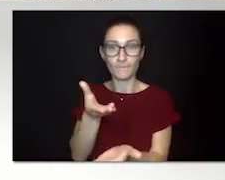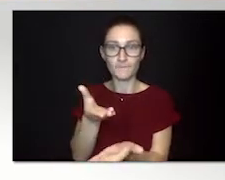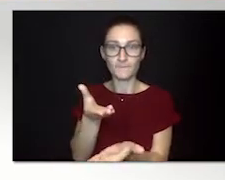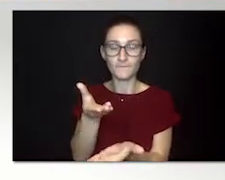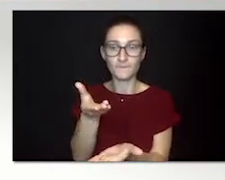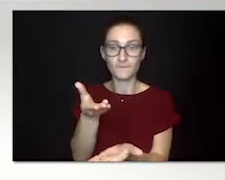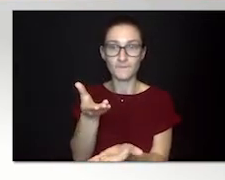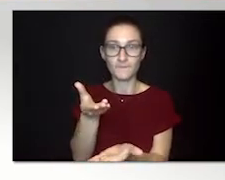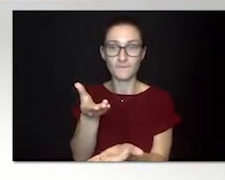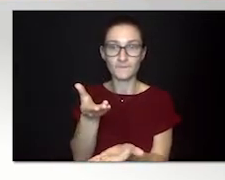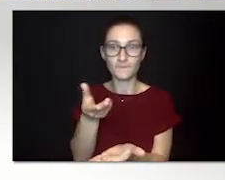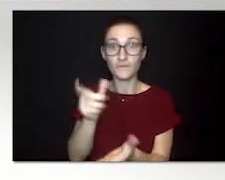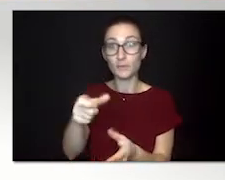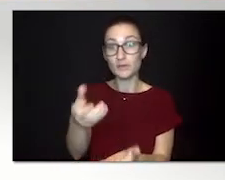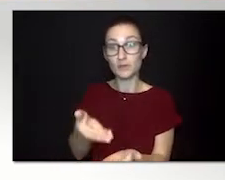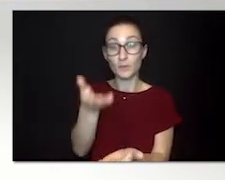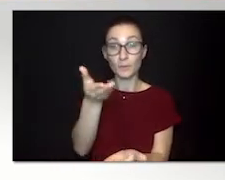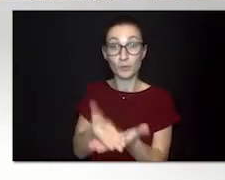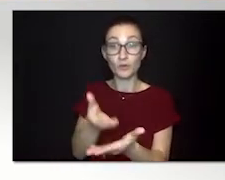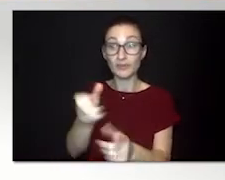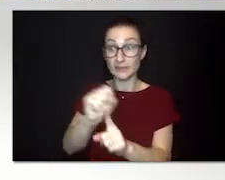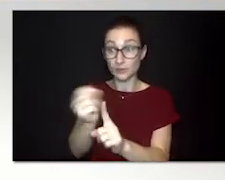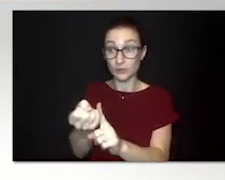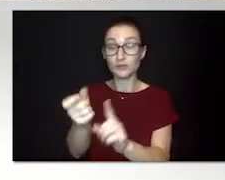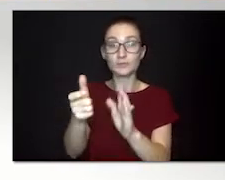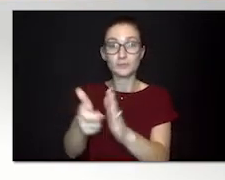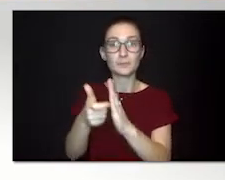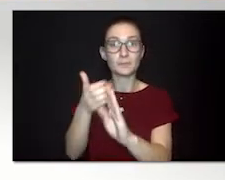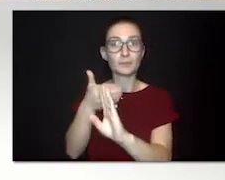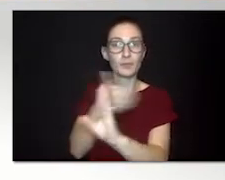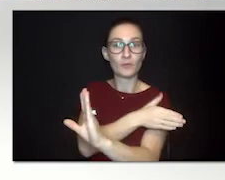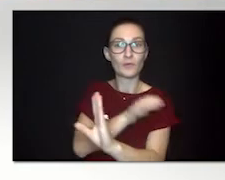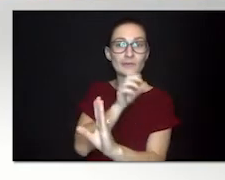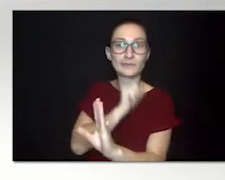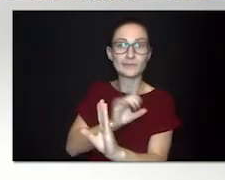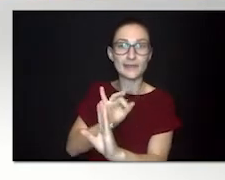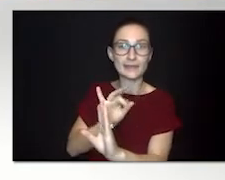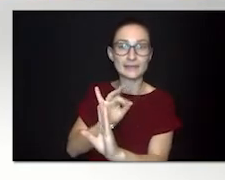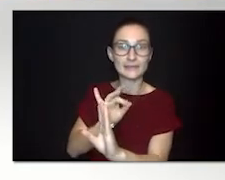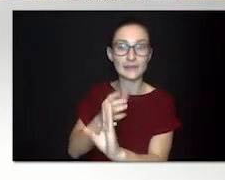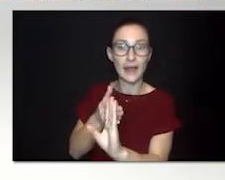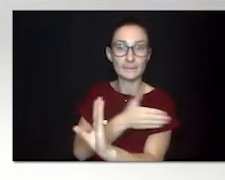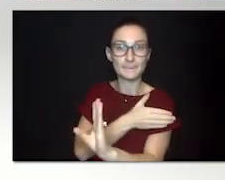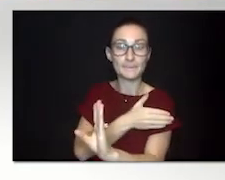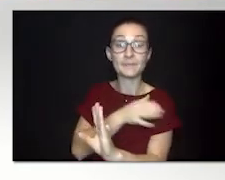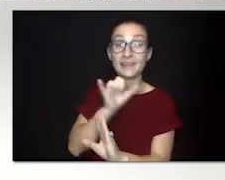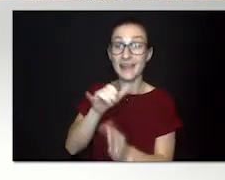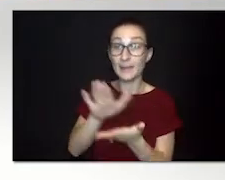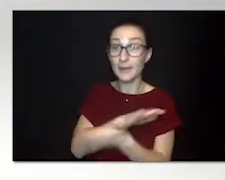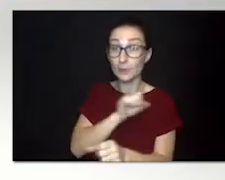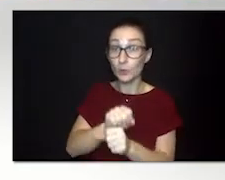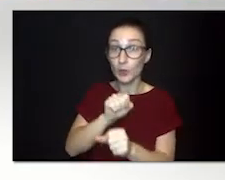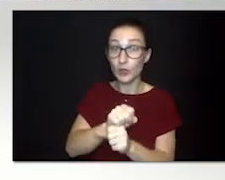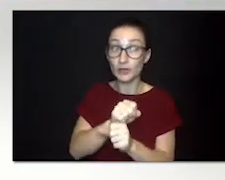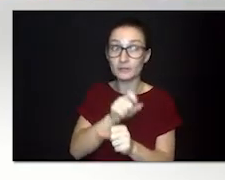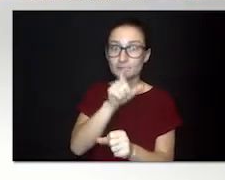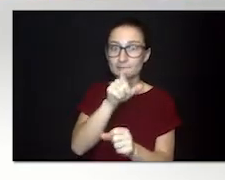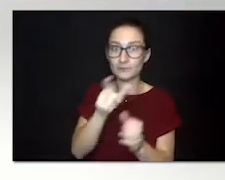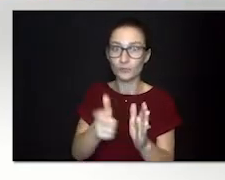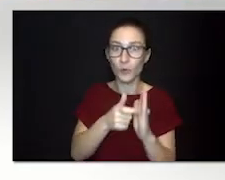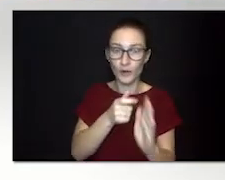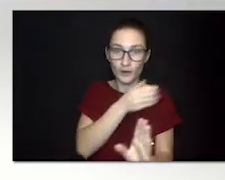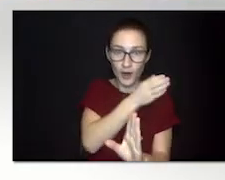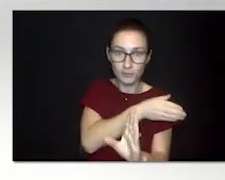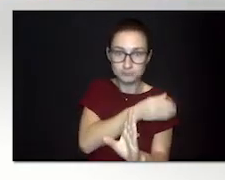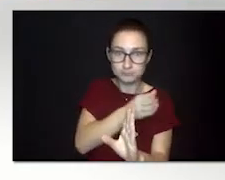that the guardian advocacy situation was before they turned 18. So as long as you have the paperwork, that sometimes is where